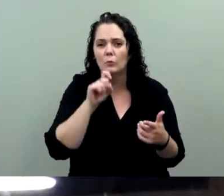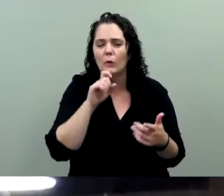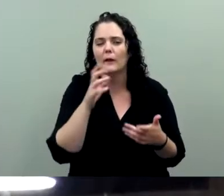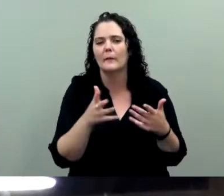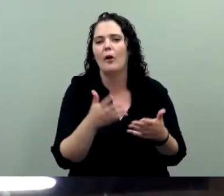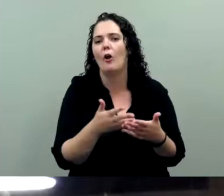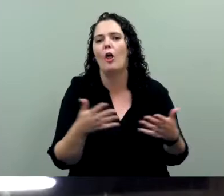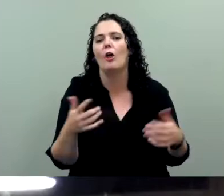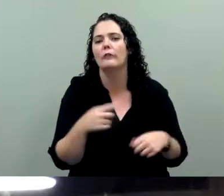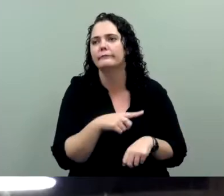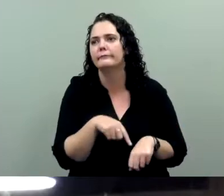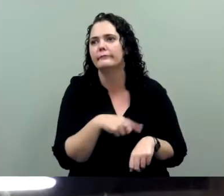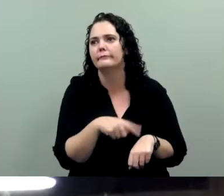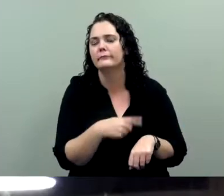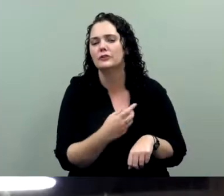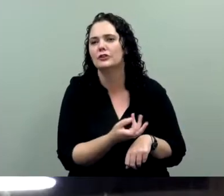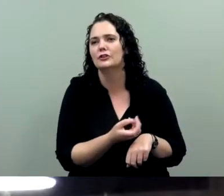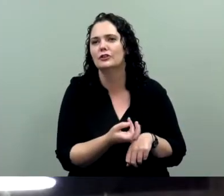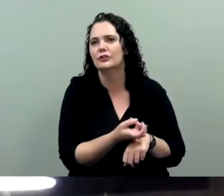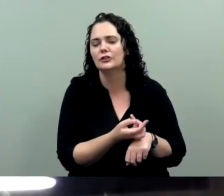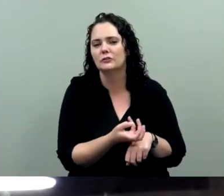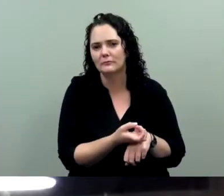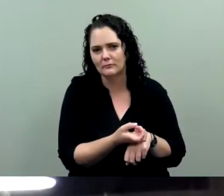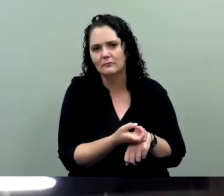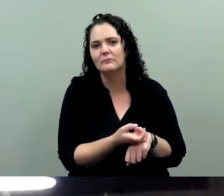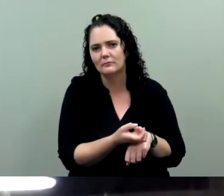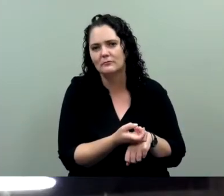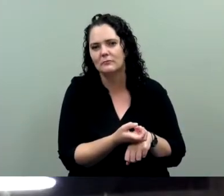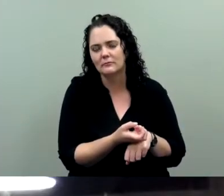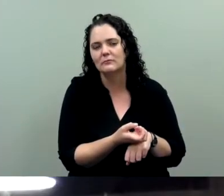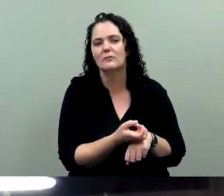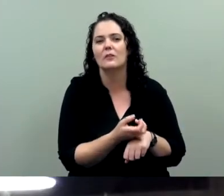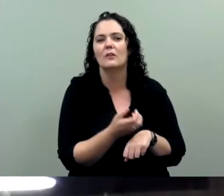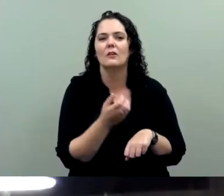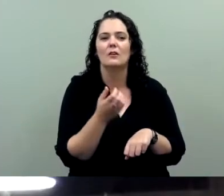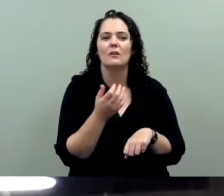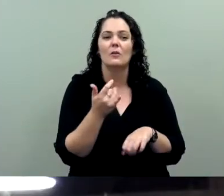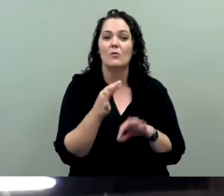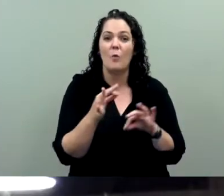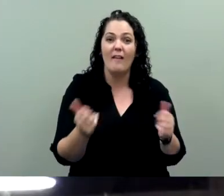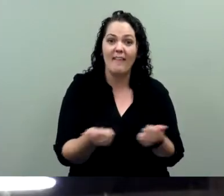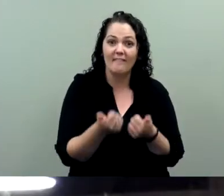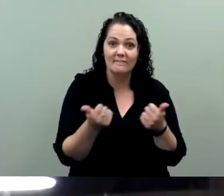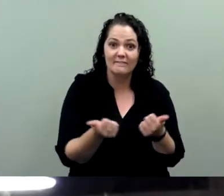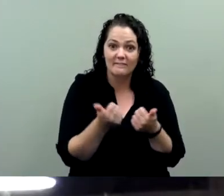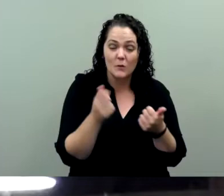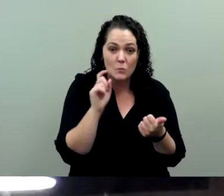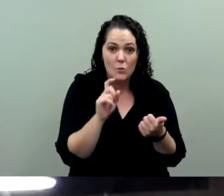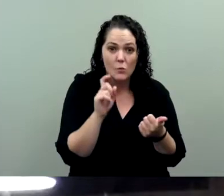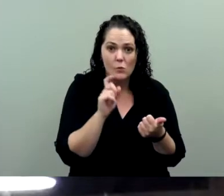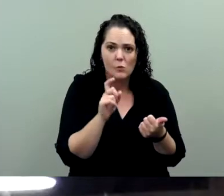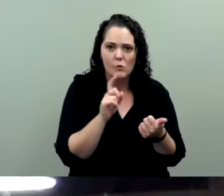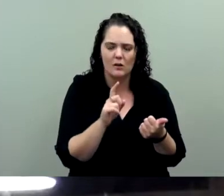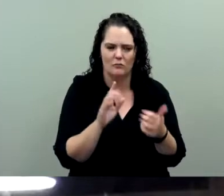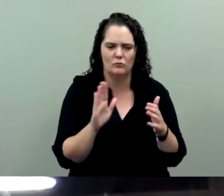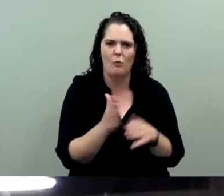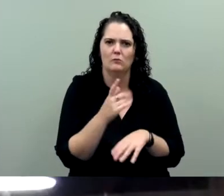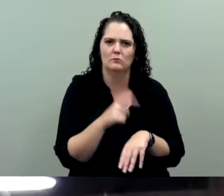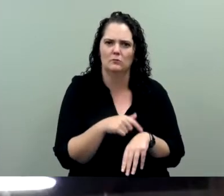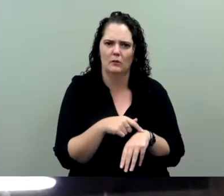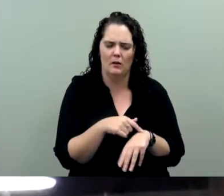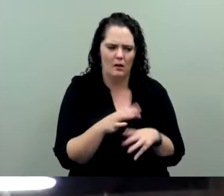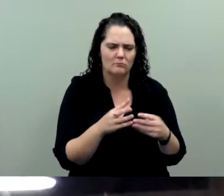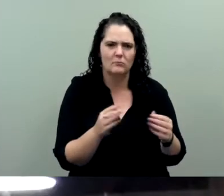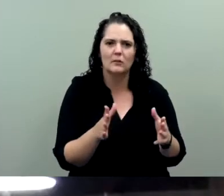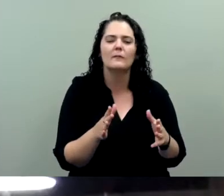little bit less, you might cook off too much of it too quickly and have to add a little bit more. So depending on the size of your pan, you'll get a